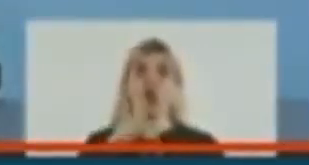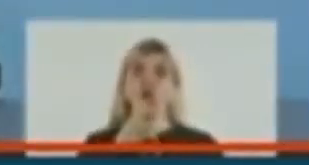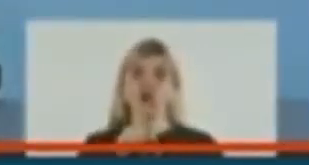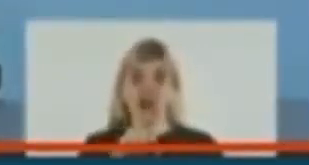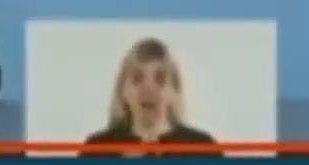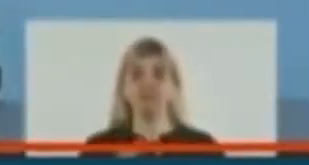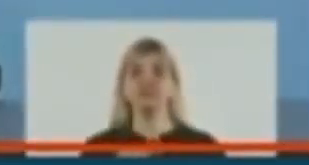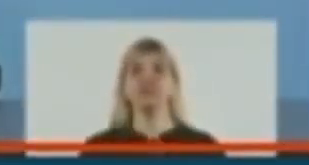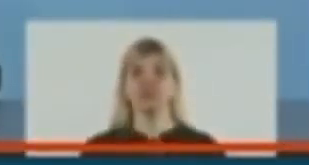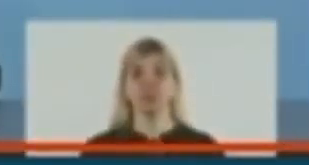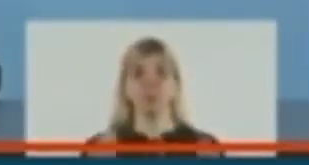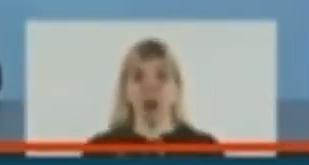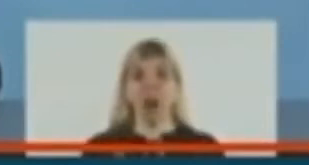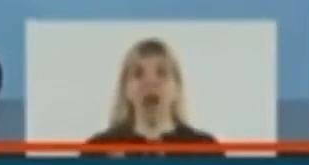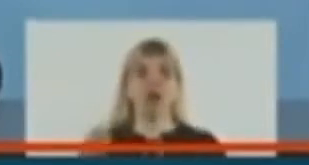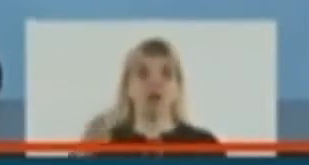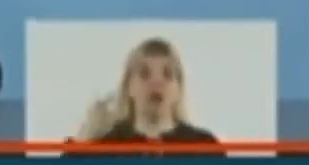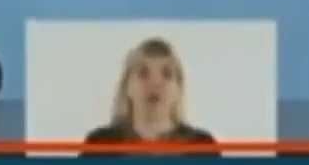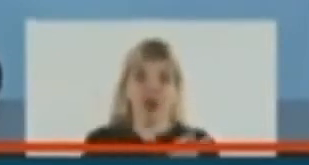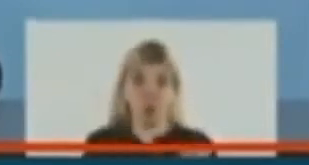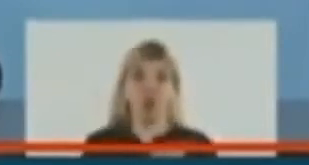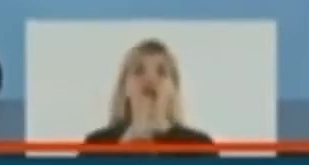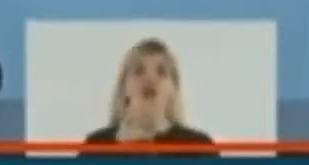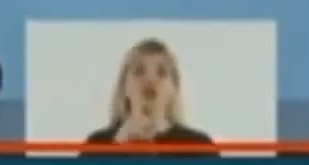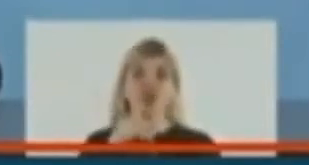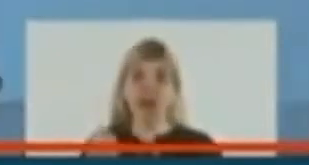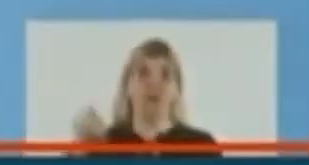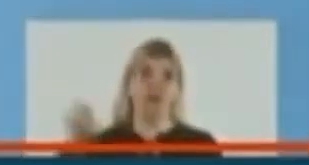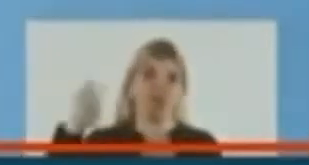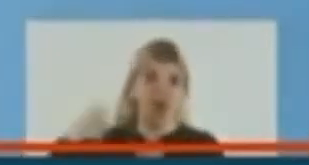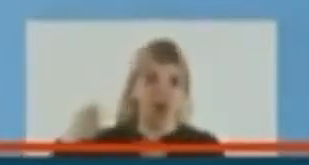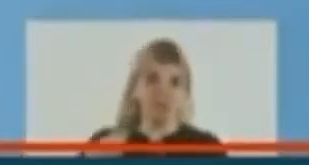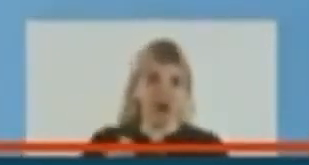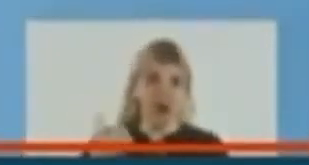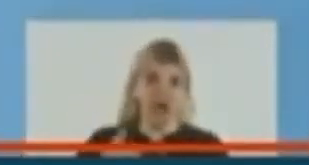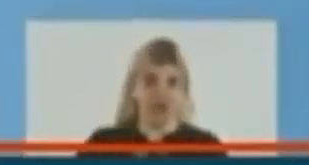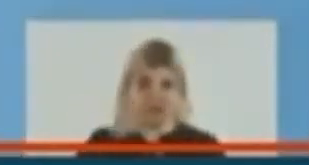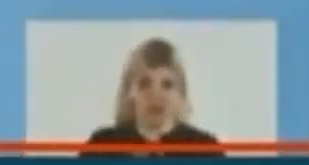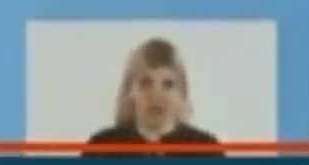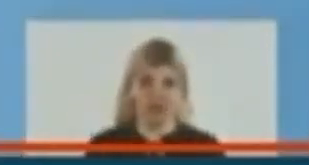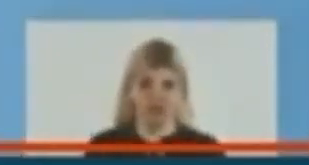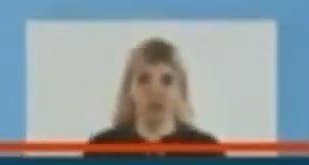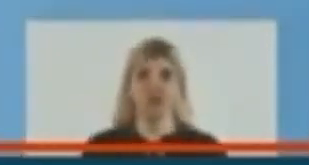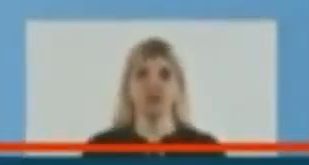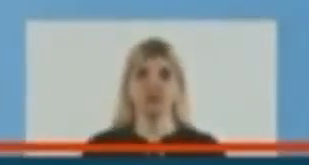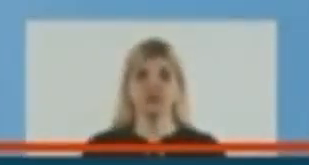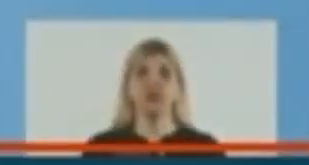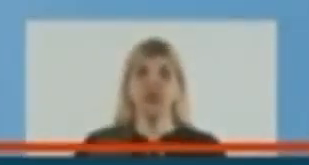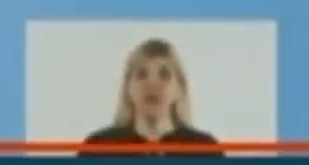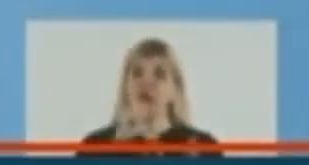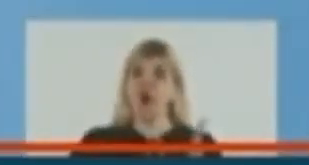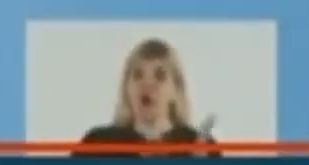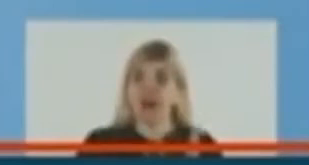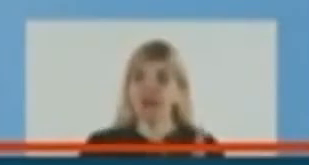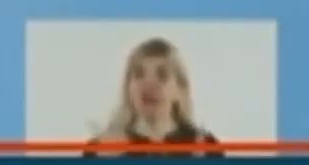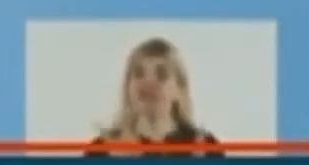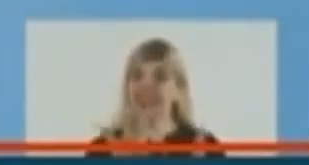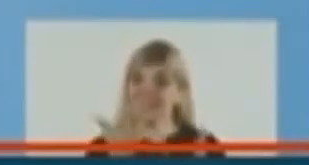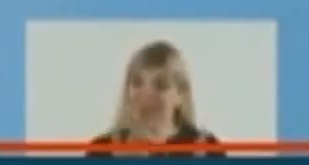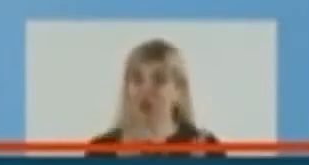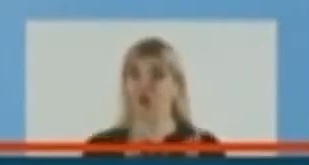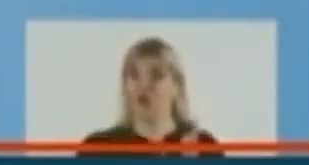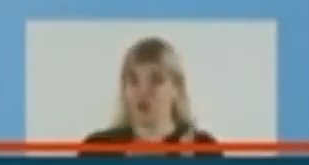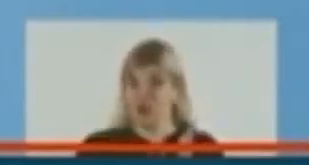Russian vaccines to Argentina. This is the third contract that Argentina has signed. The first was with AstraZeneca